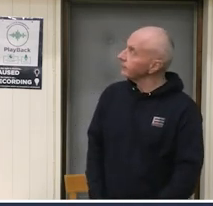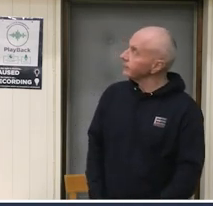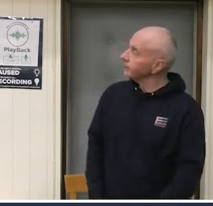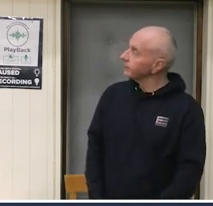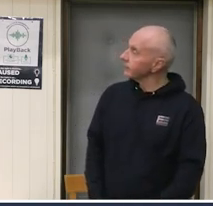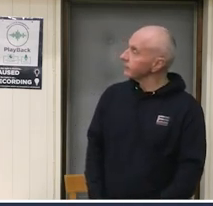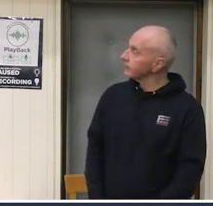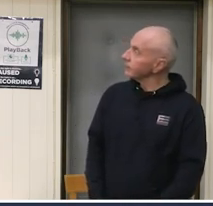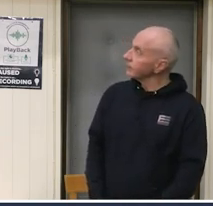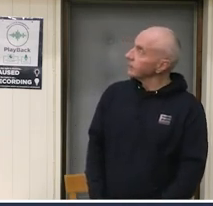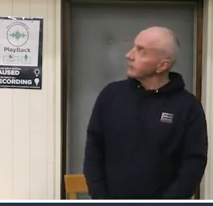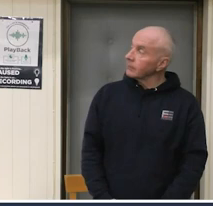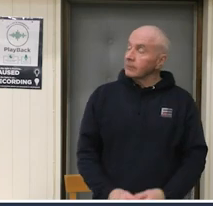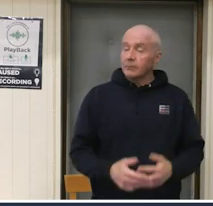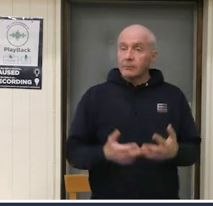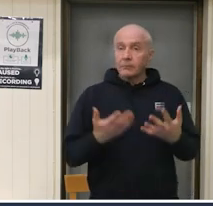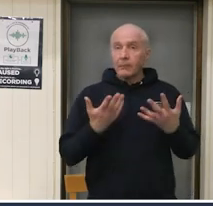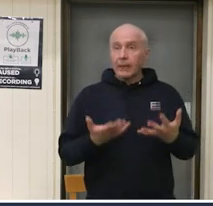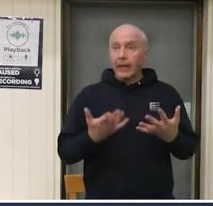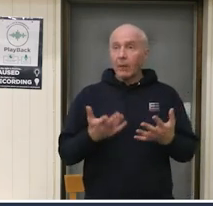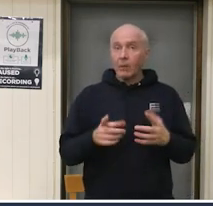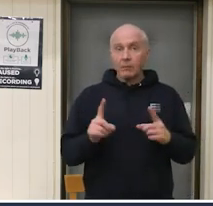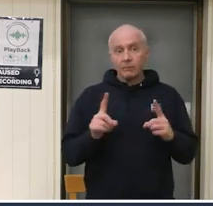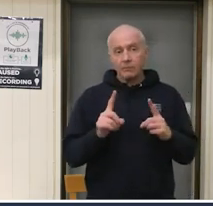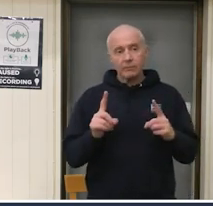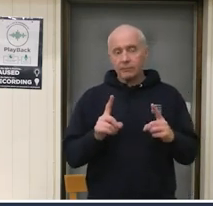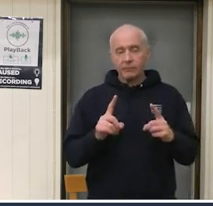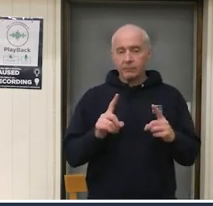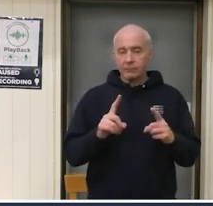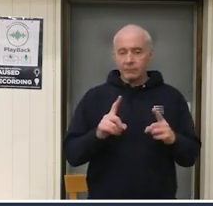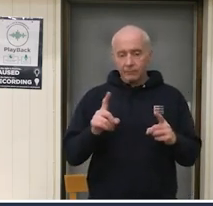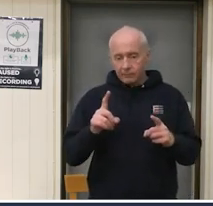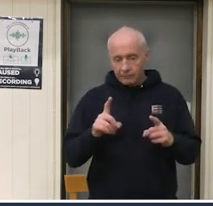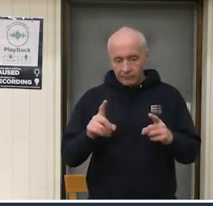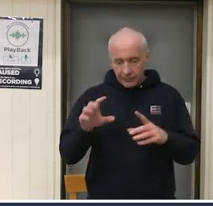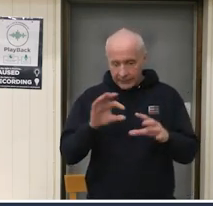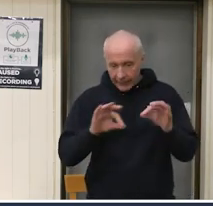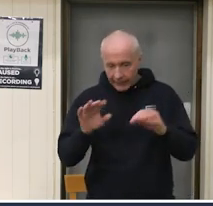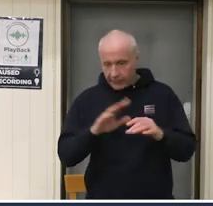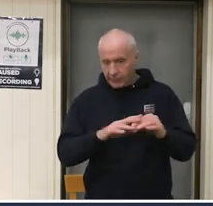So where are we in terms of the actual science, the results,